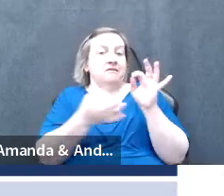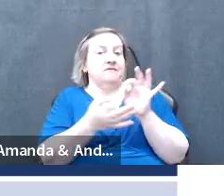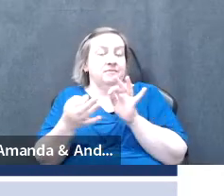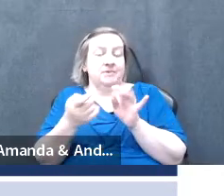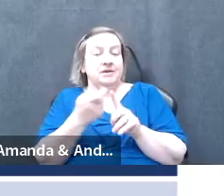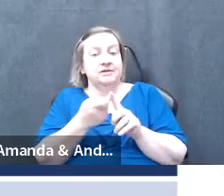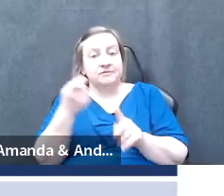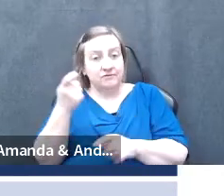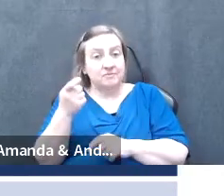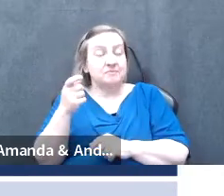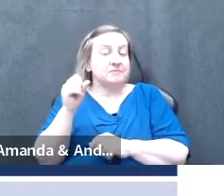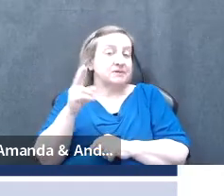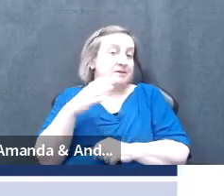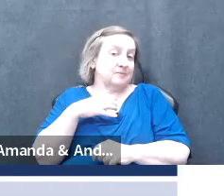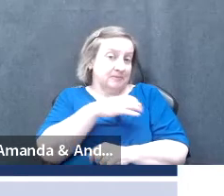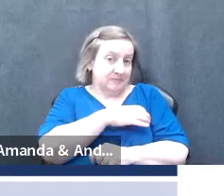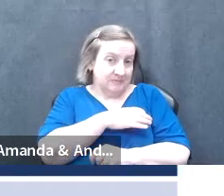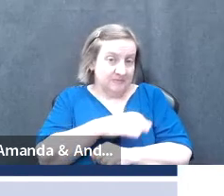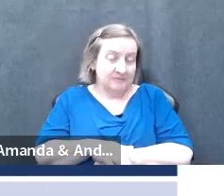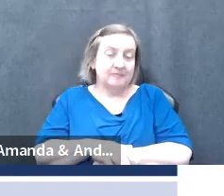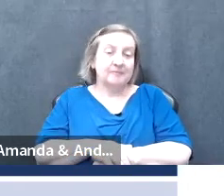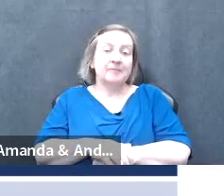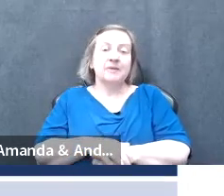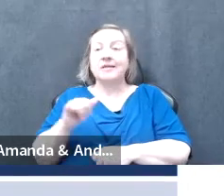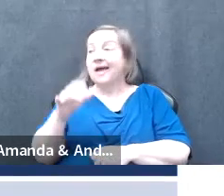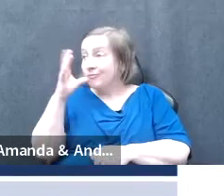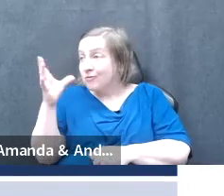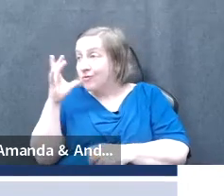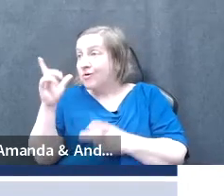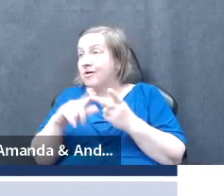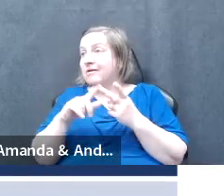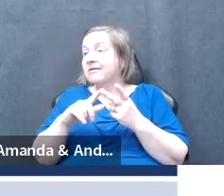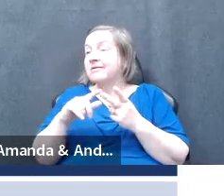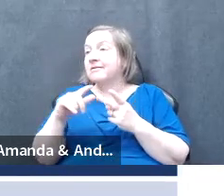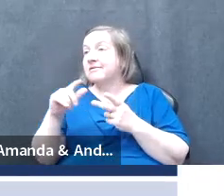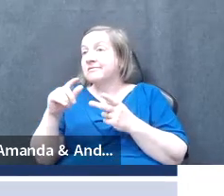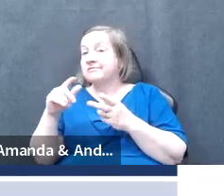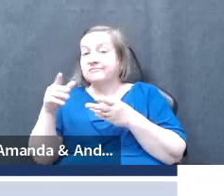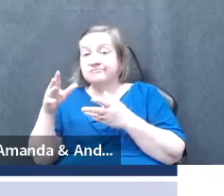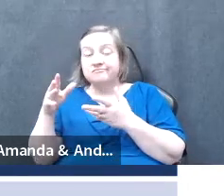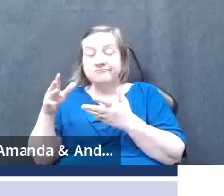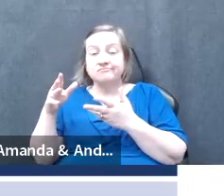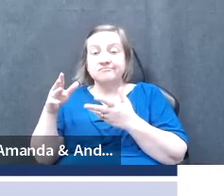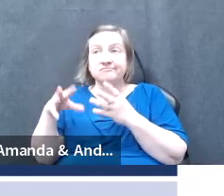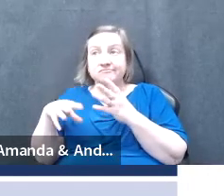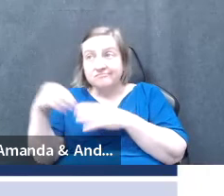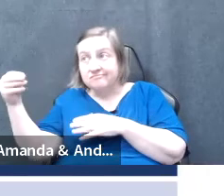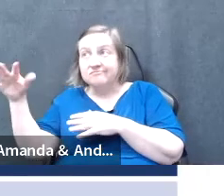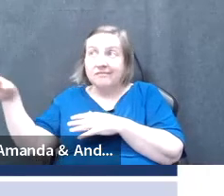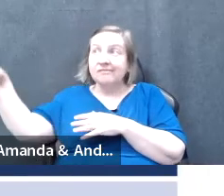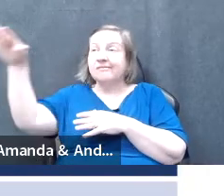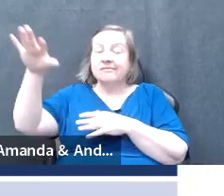from subcommittees. So the Rural and Agricultural Communities Subcommittee weighed in, Lived